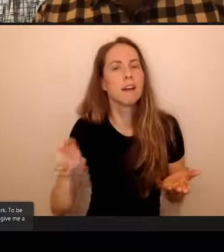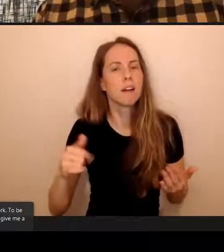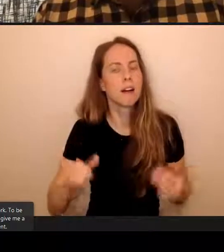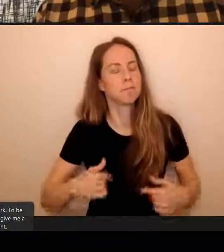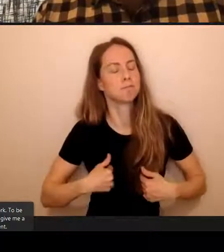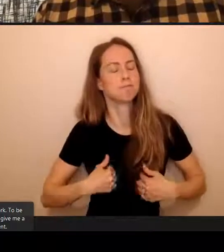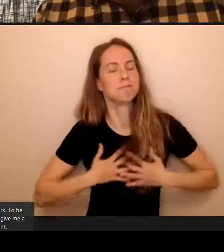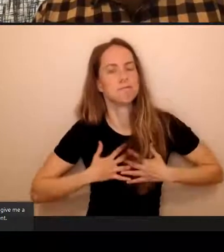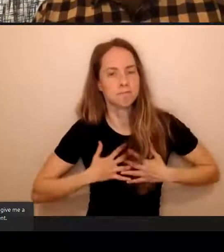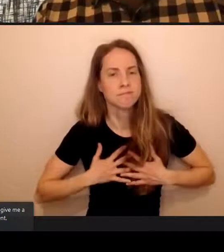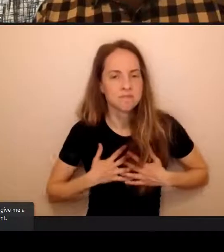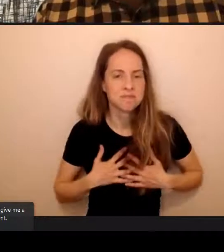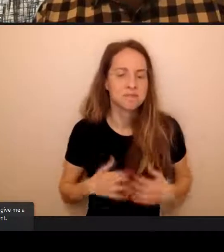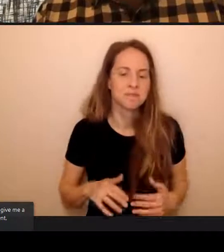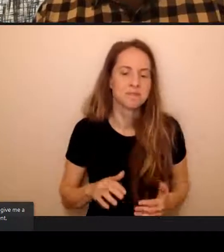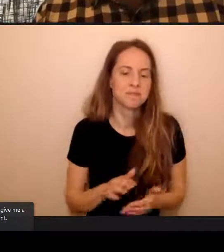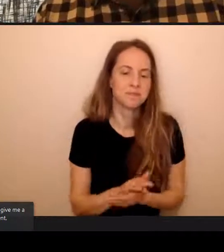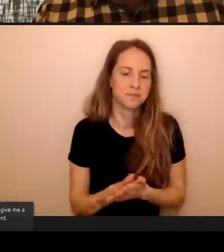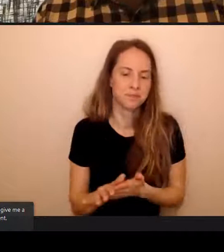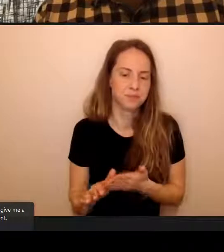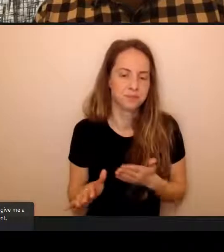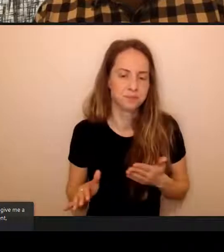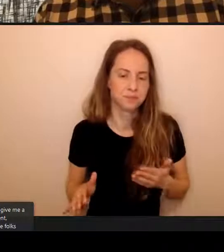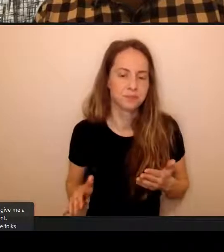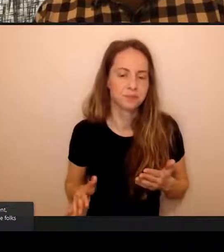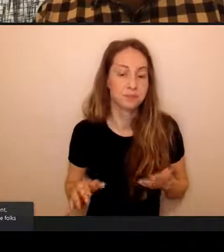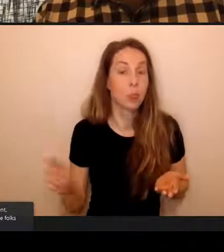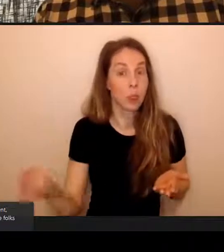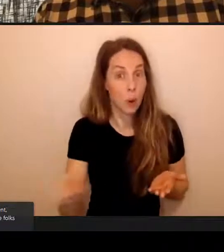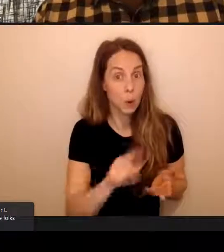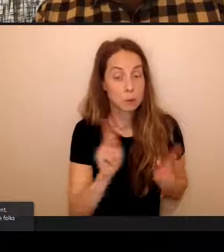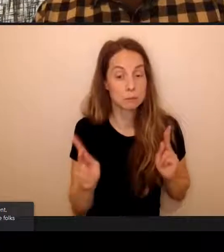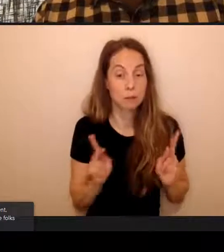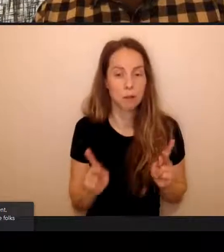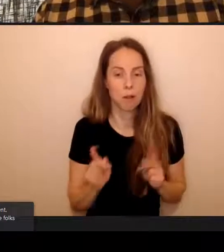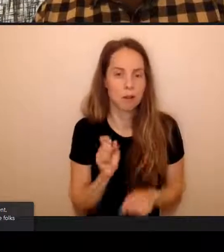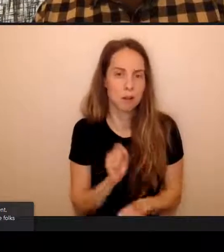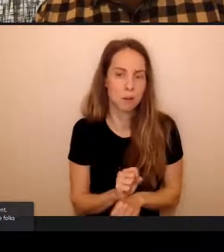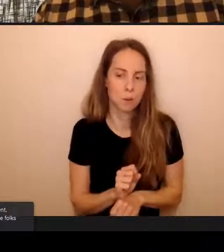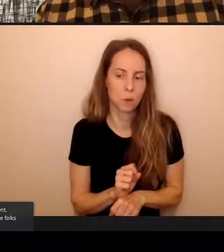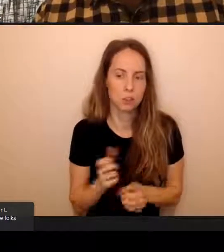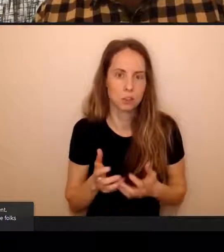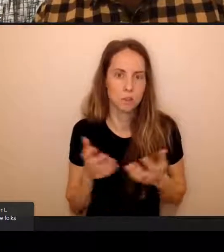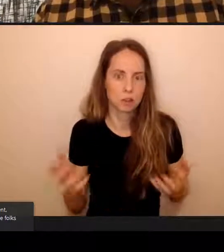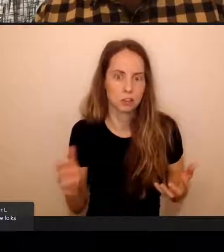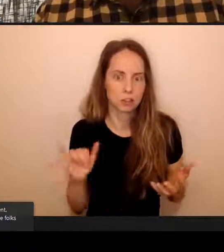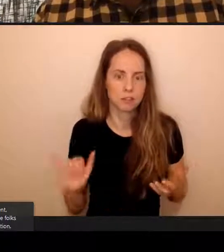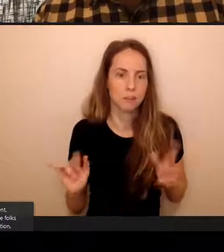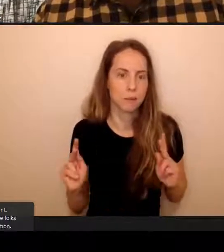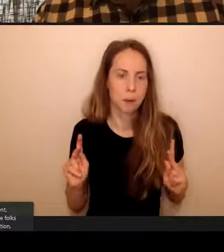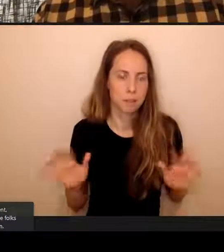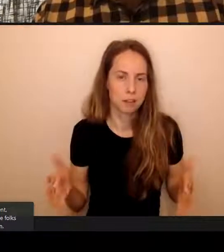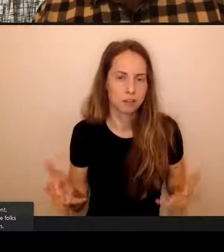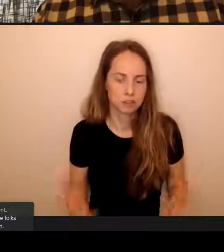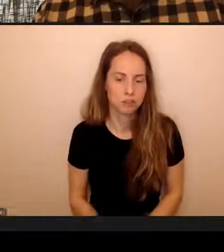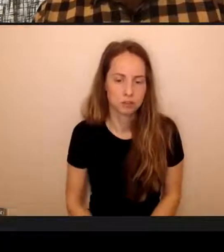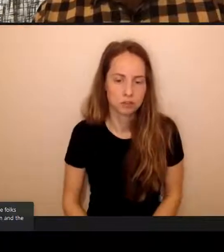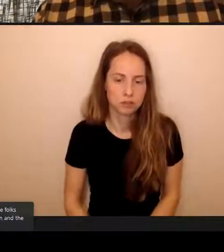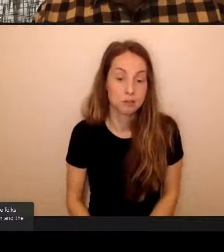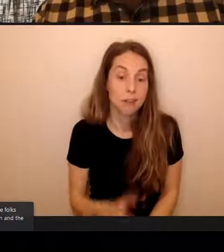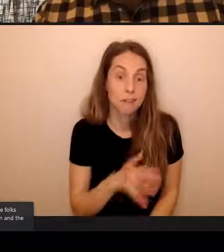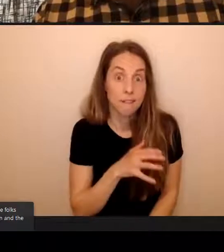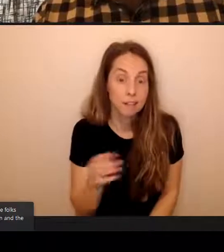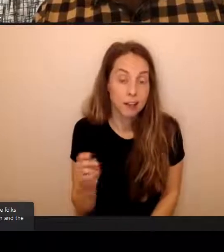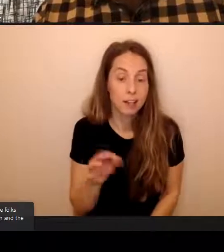encouragement, because that's, those are the folks who employ so much of the population and the supply